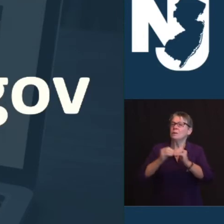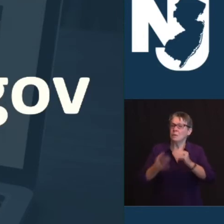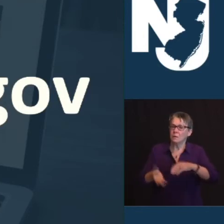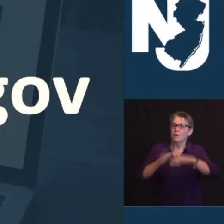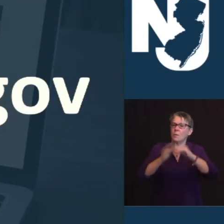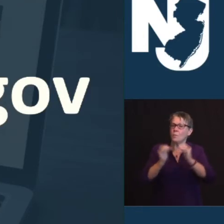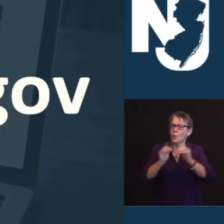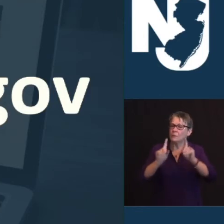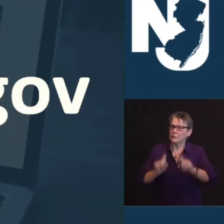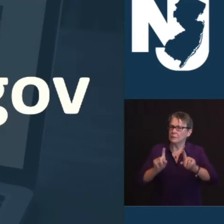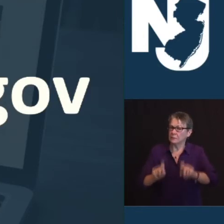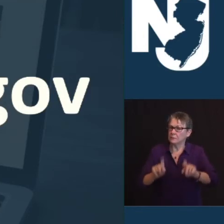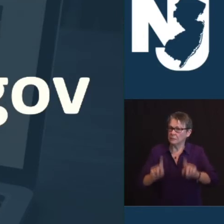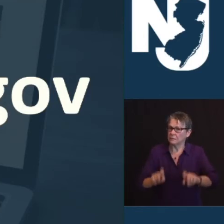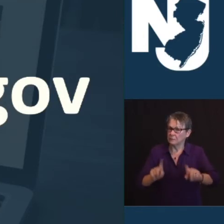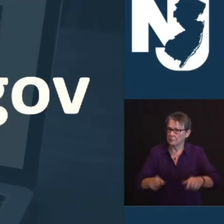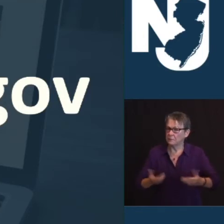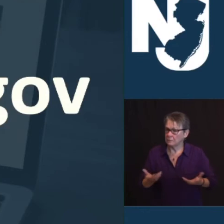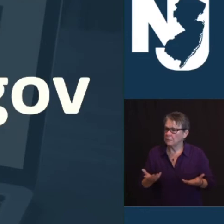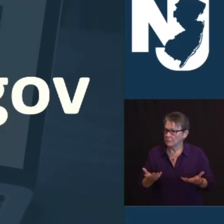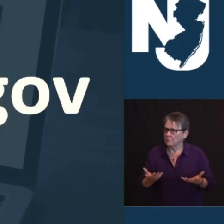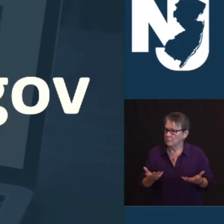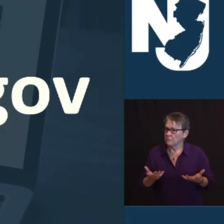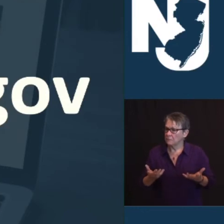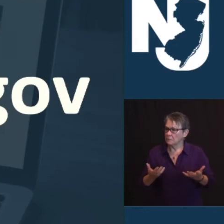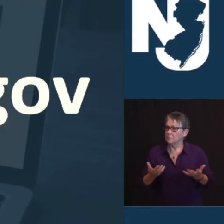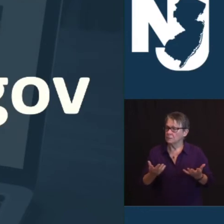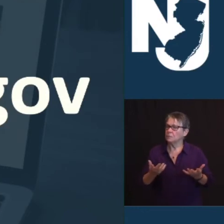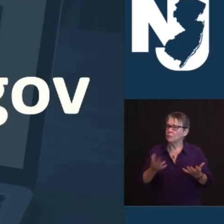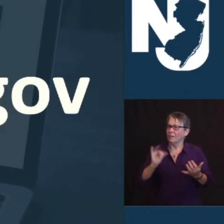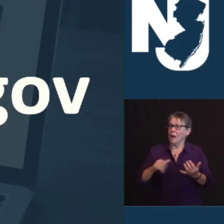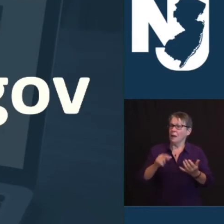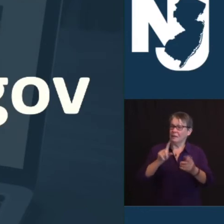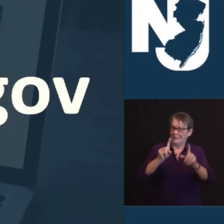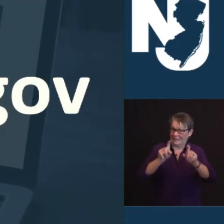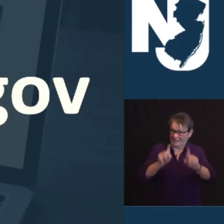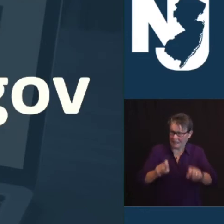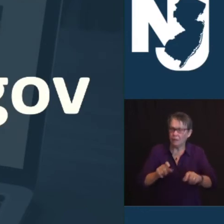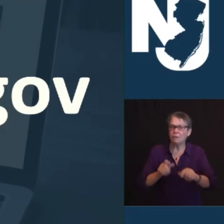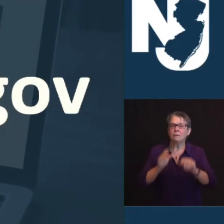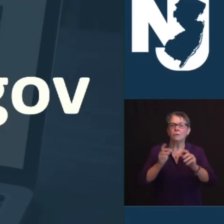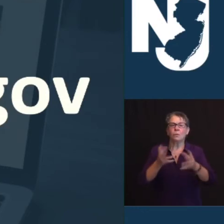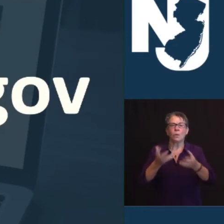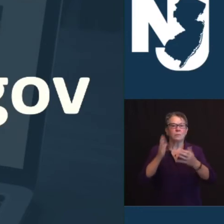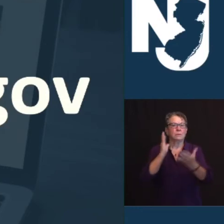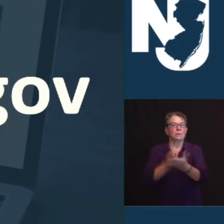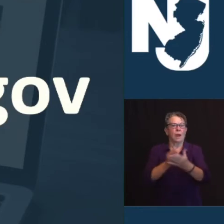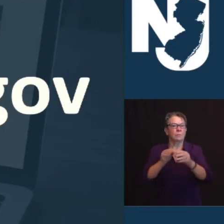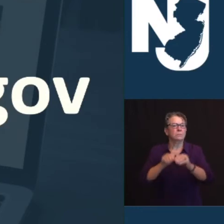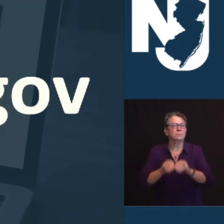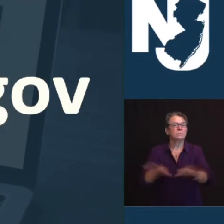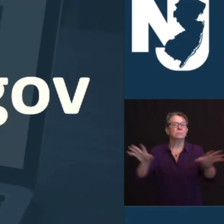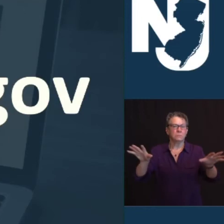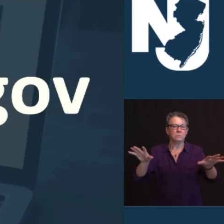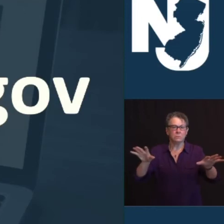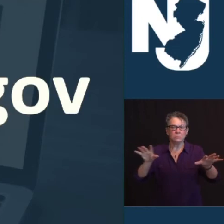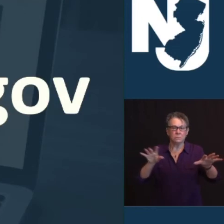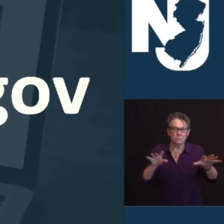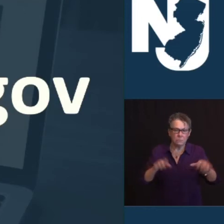transmission across our region. I don't think it's every school, but it certainly is being strongly encouraged that when you get home from